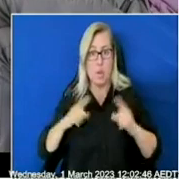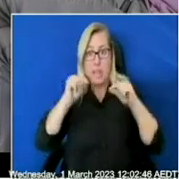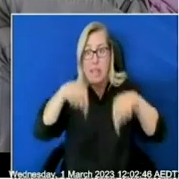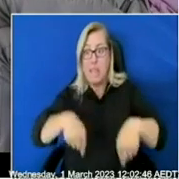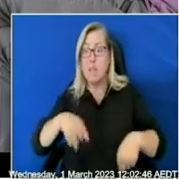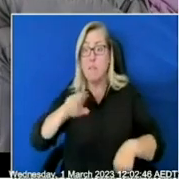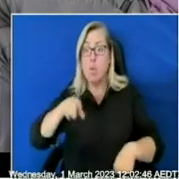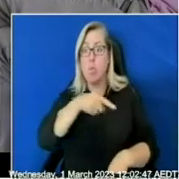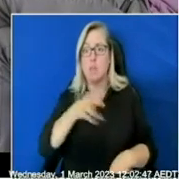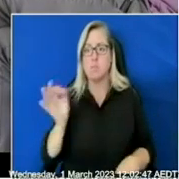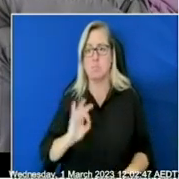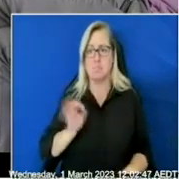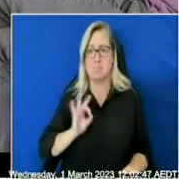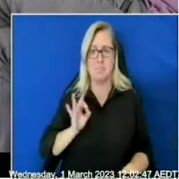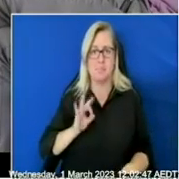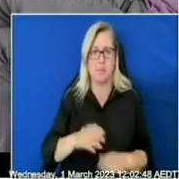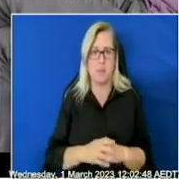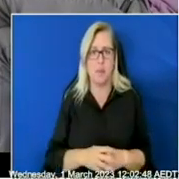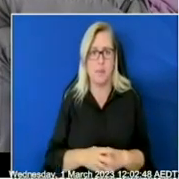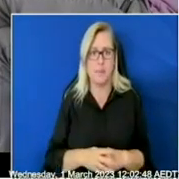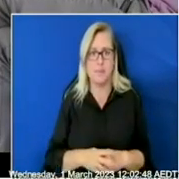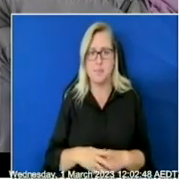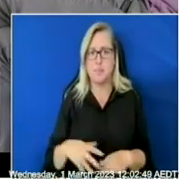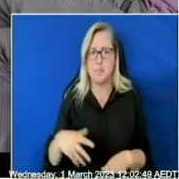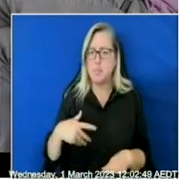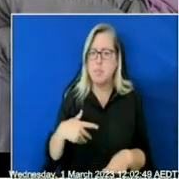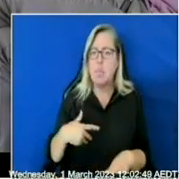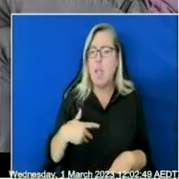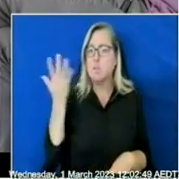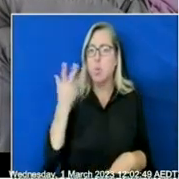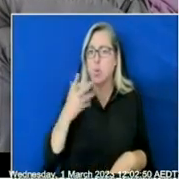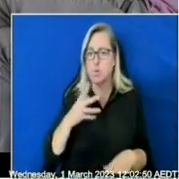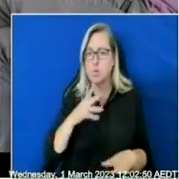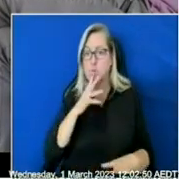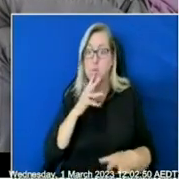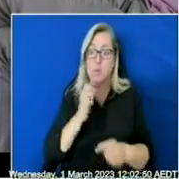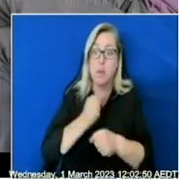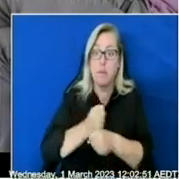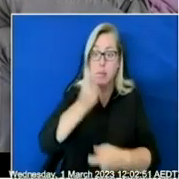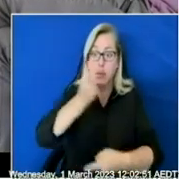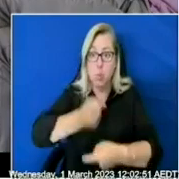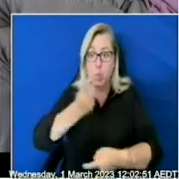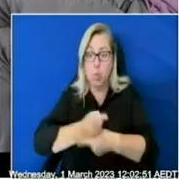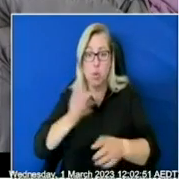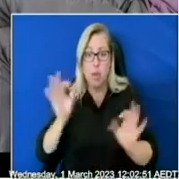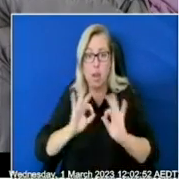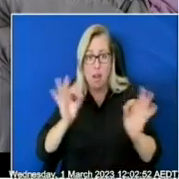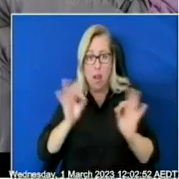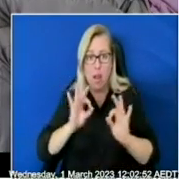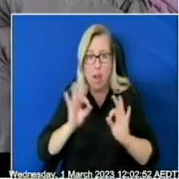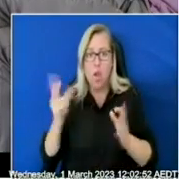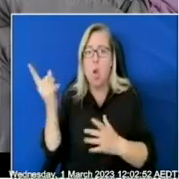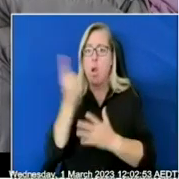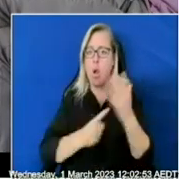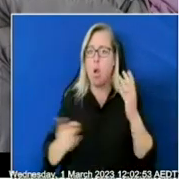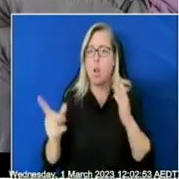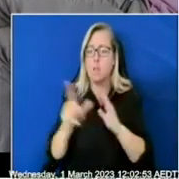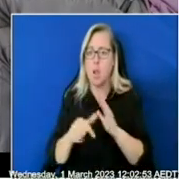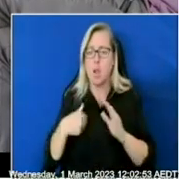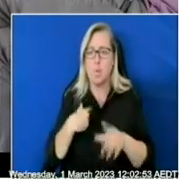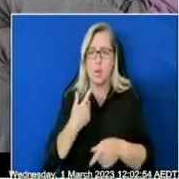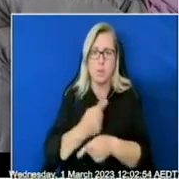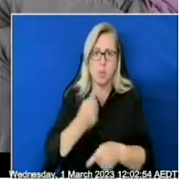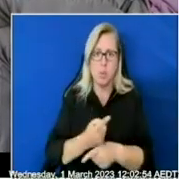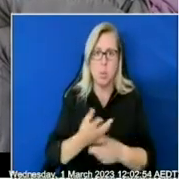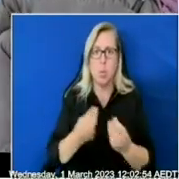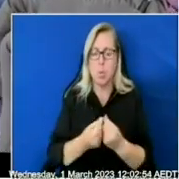a bureaucrat or anything because I'm not in the system. But the only time I get to talk and be with my sisters and my family. How do you feel about justice